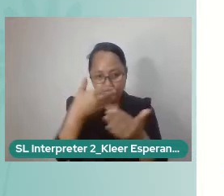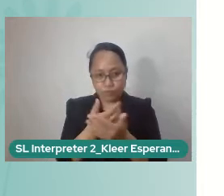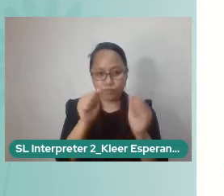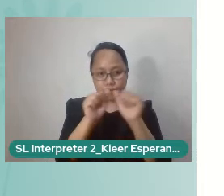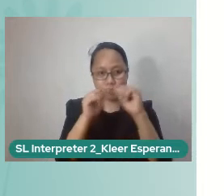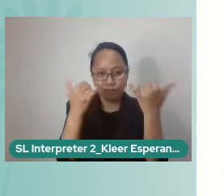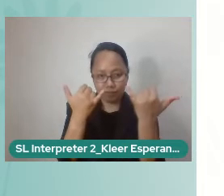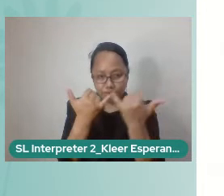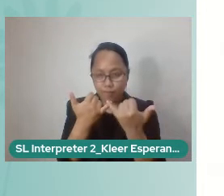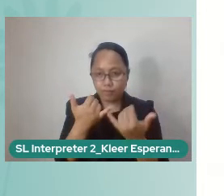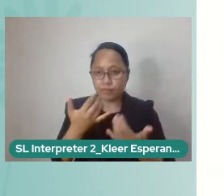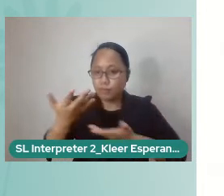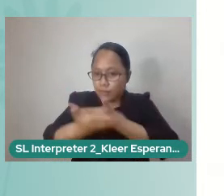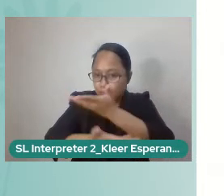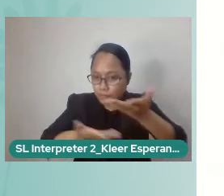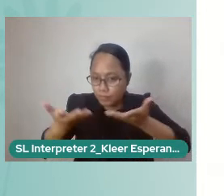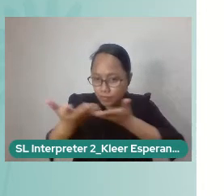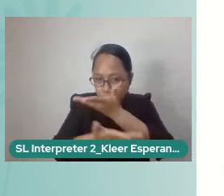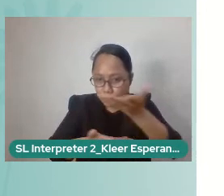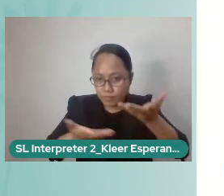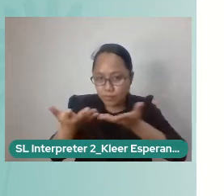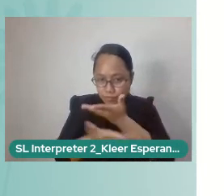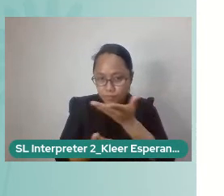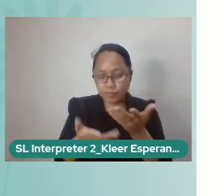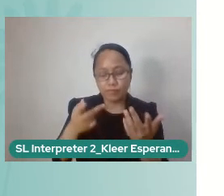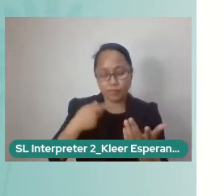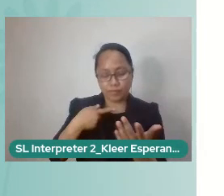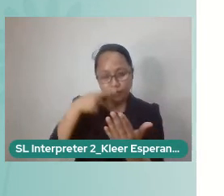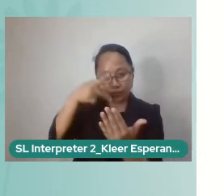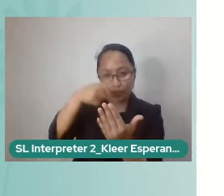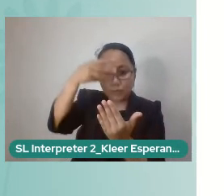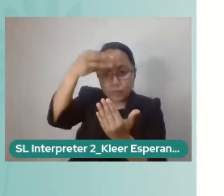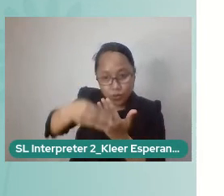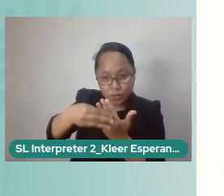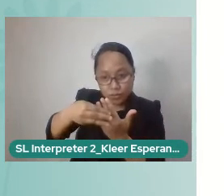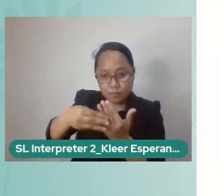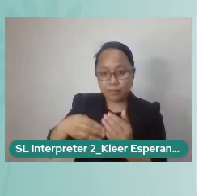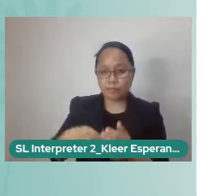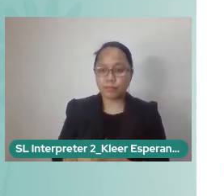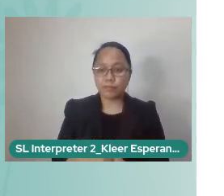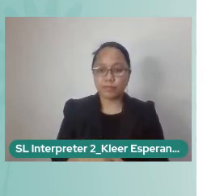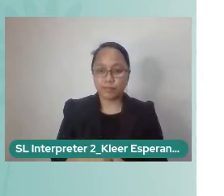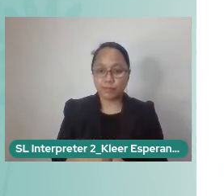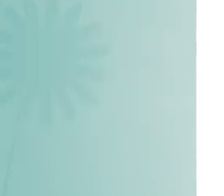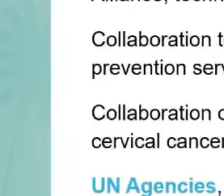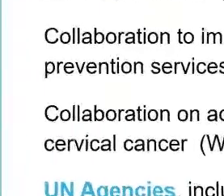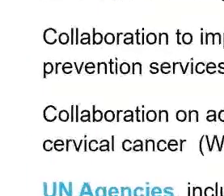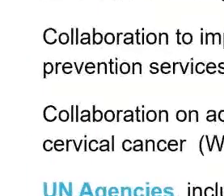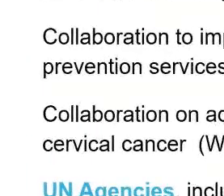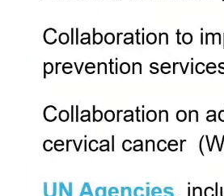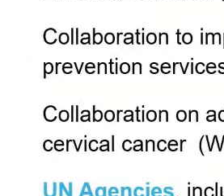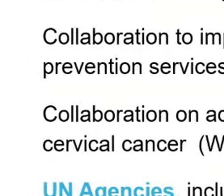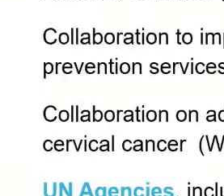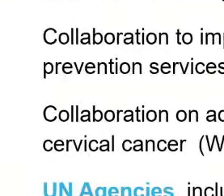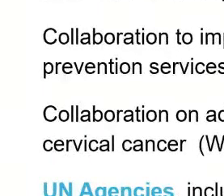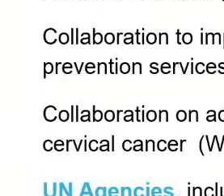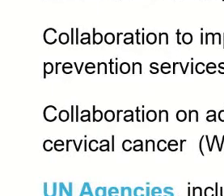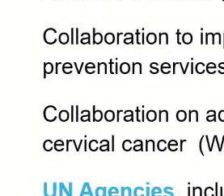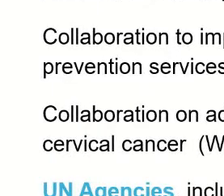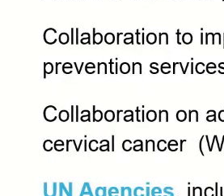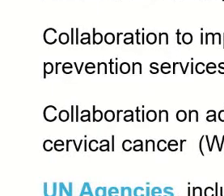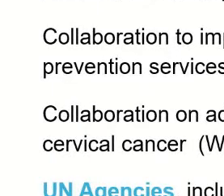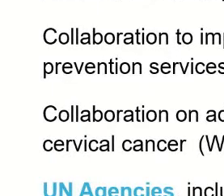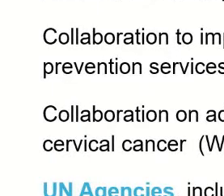UN, within UN-linked partners like Gavi, and this is also true for external stakeholders that are willing to invest